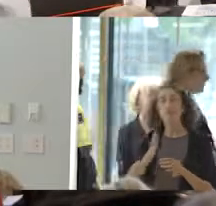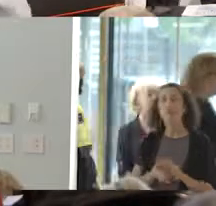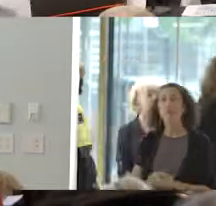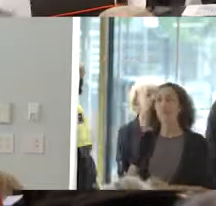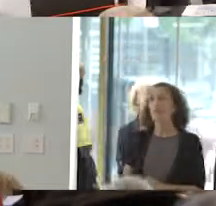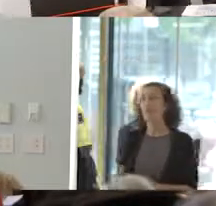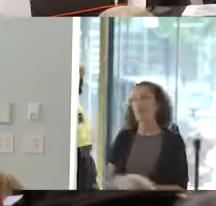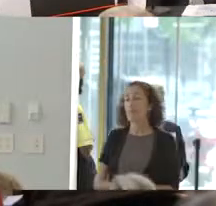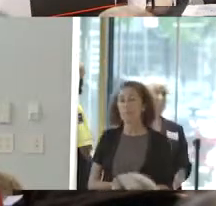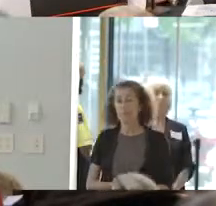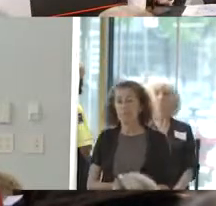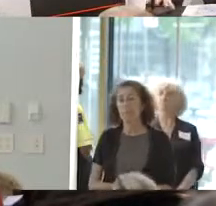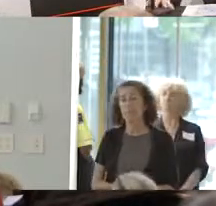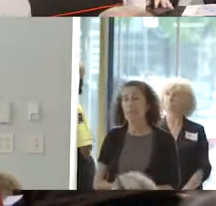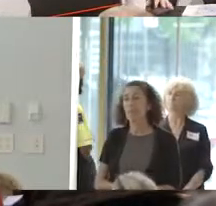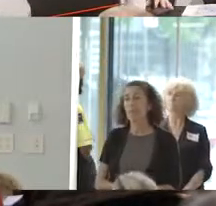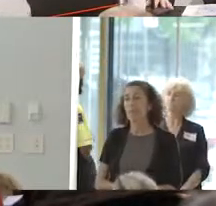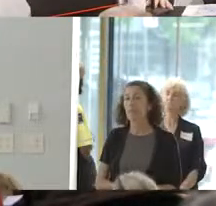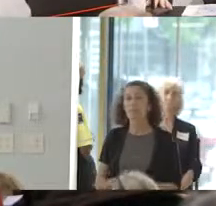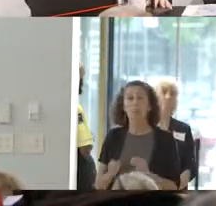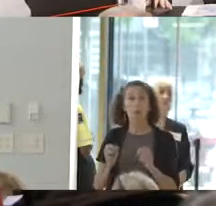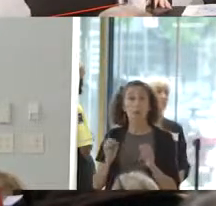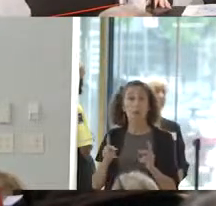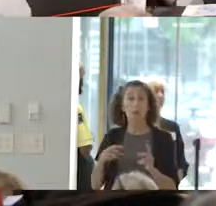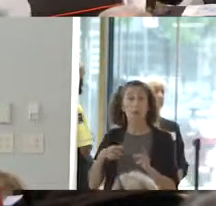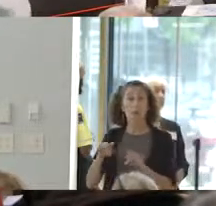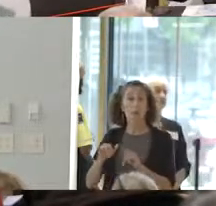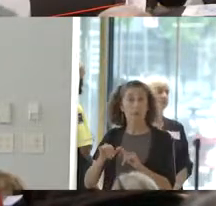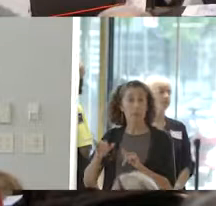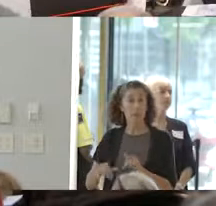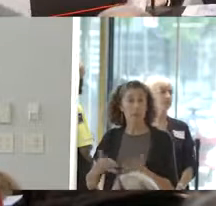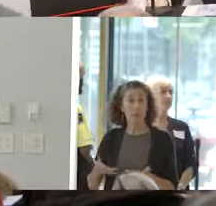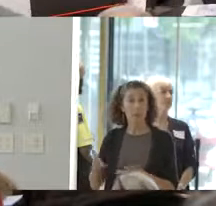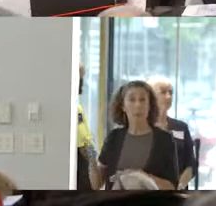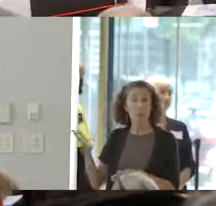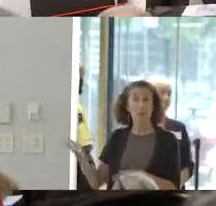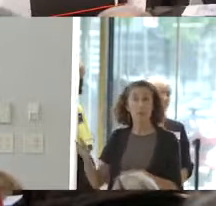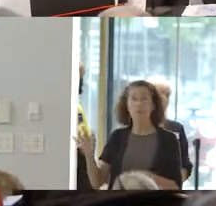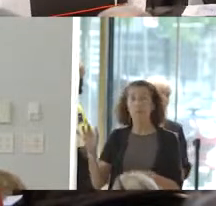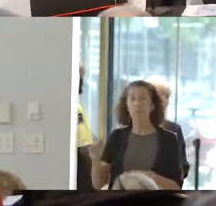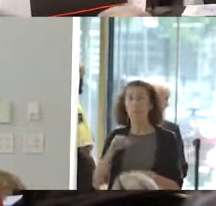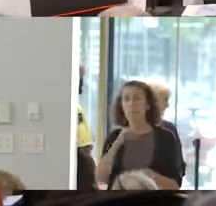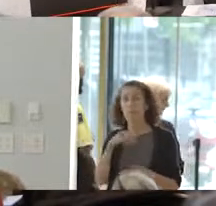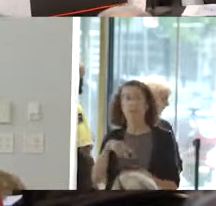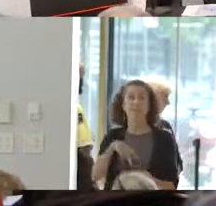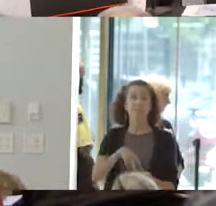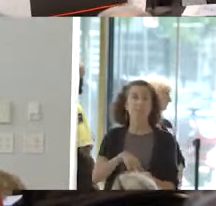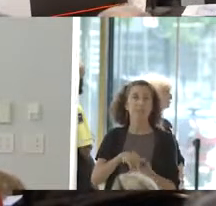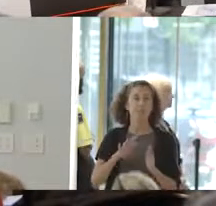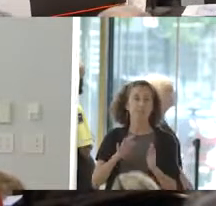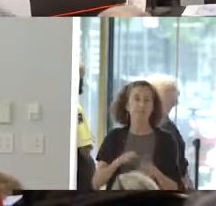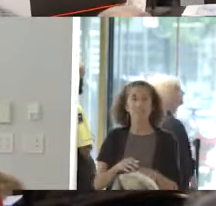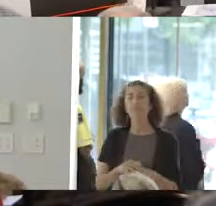All right, so if it's all right with everyone, I'm going to stay here and continue advancing the slides instead of standing up. But I'm going to talk for a couple of minutes